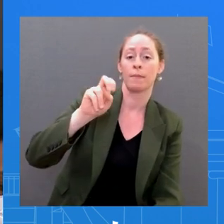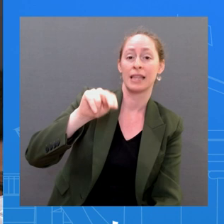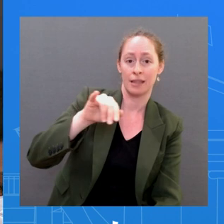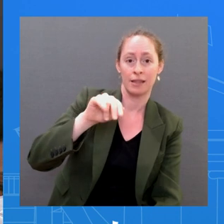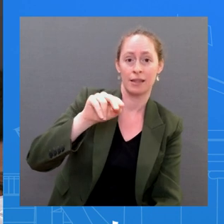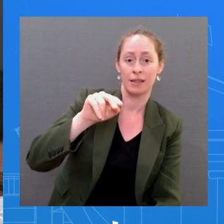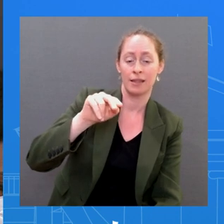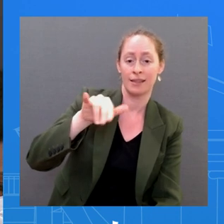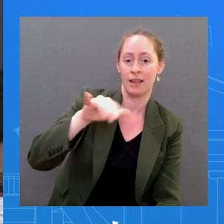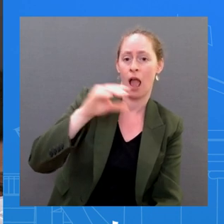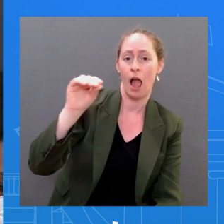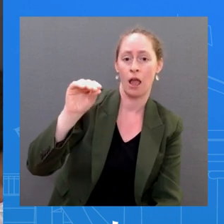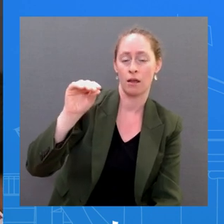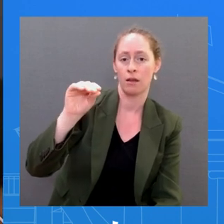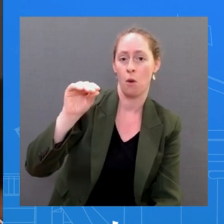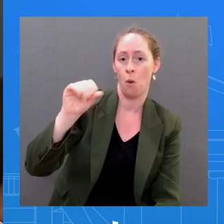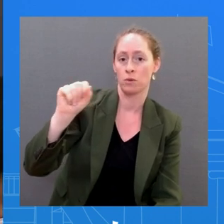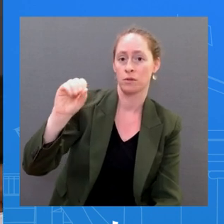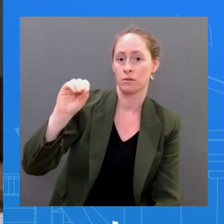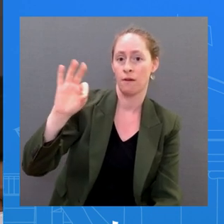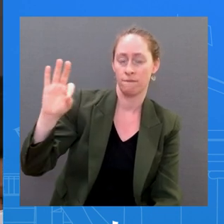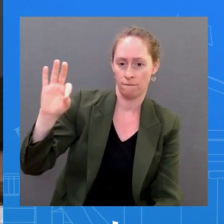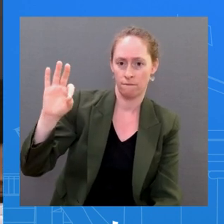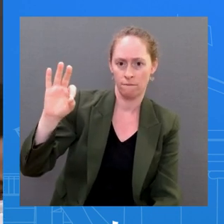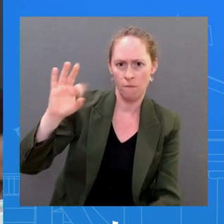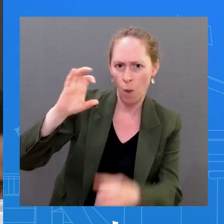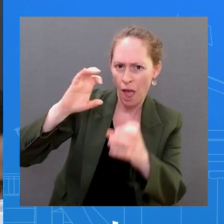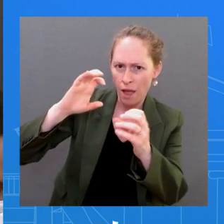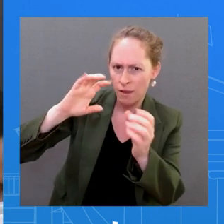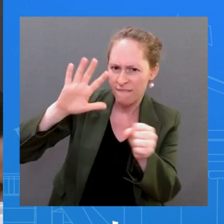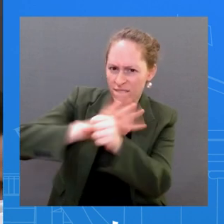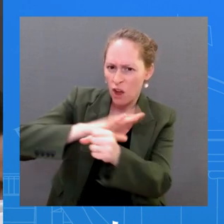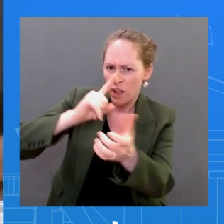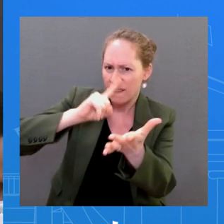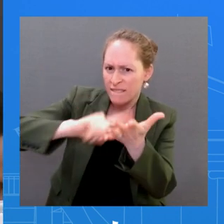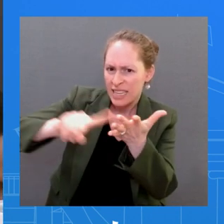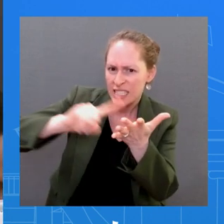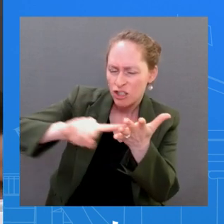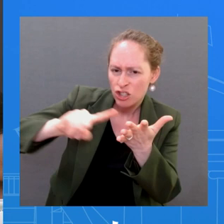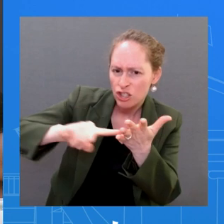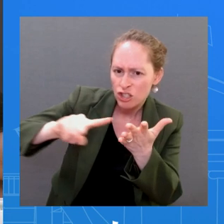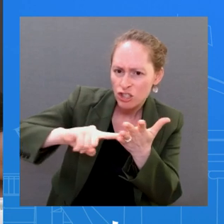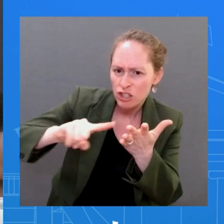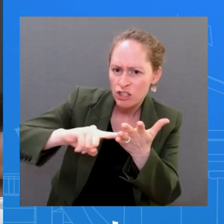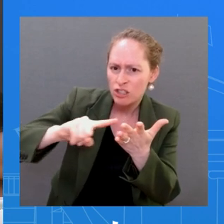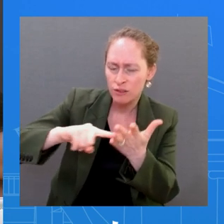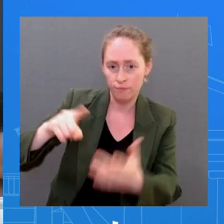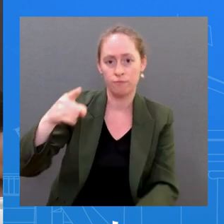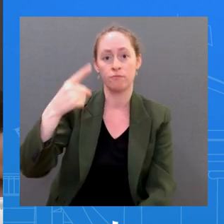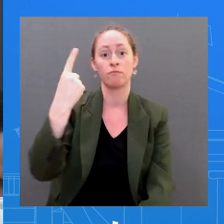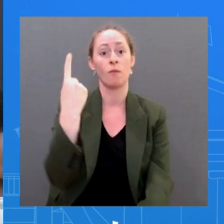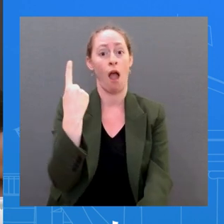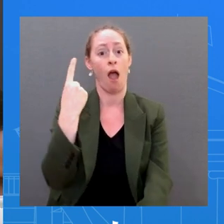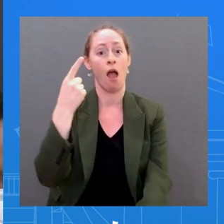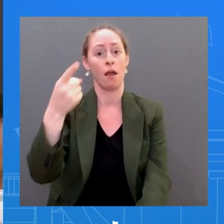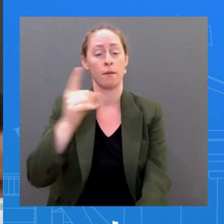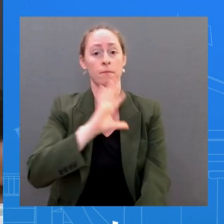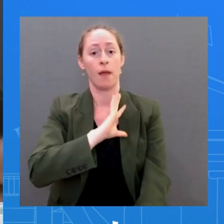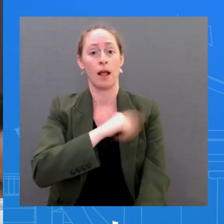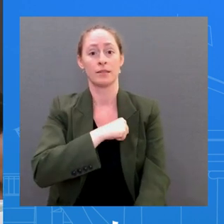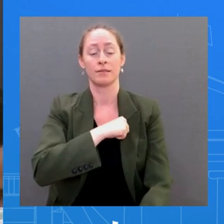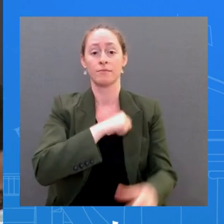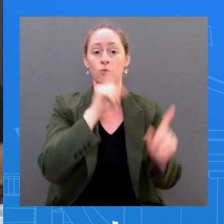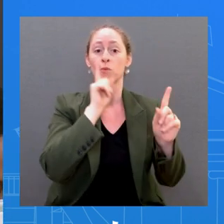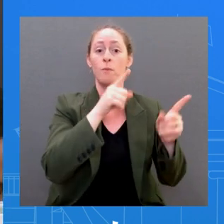Akleh. She was a Palestinian-American journalist with Al Jazeera. She was killed last month while reporting in the West